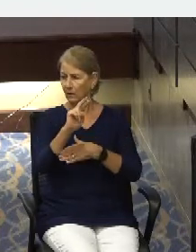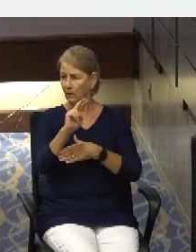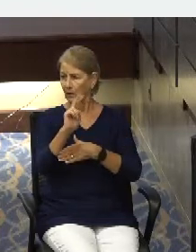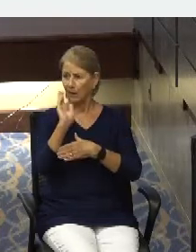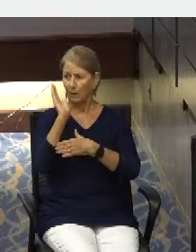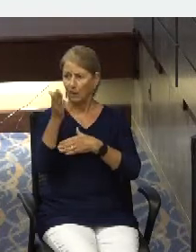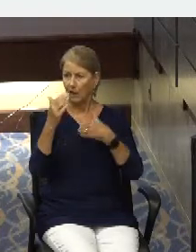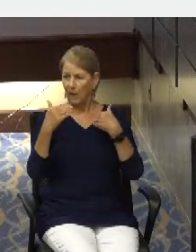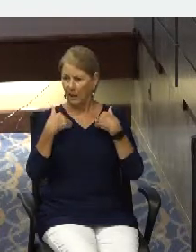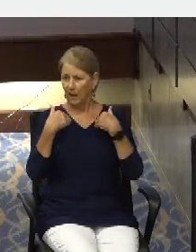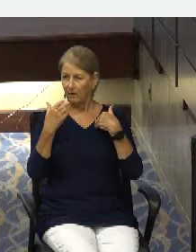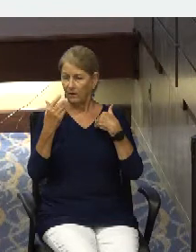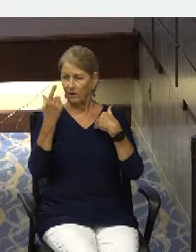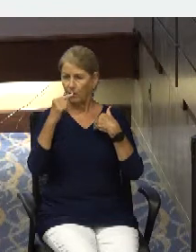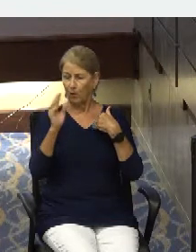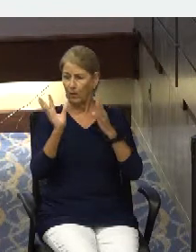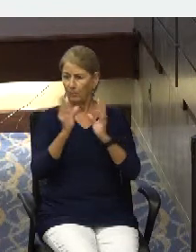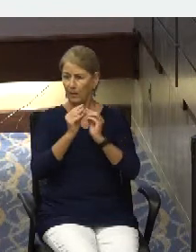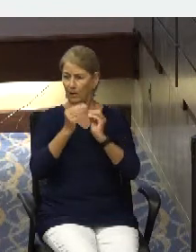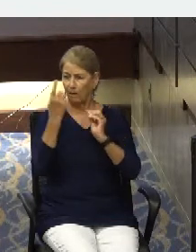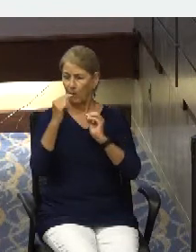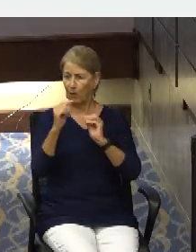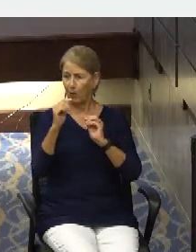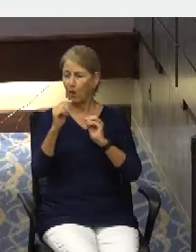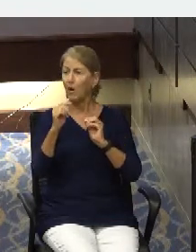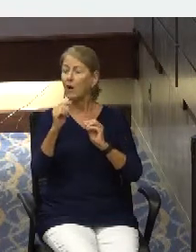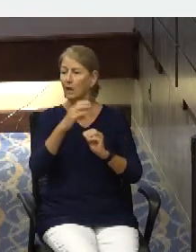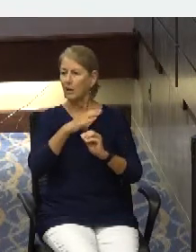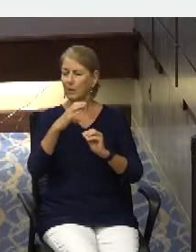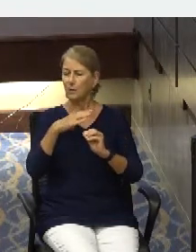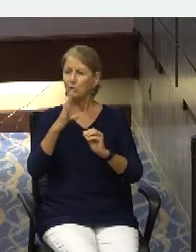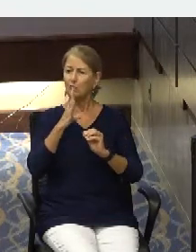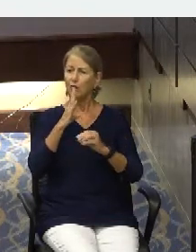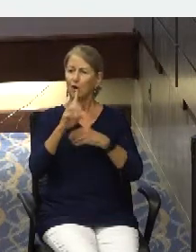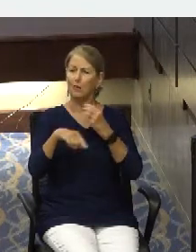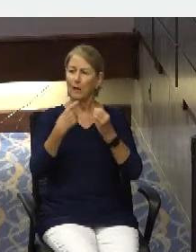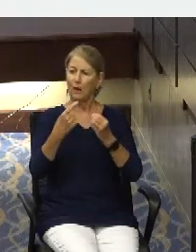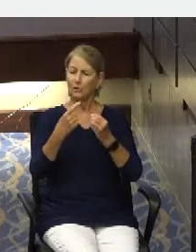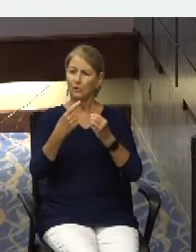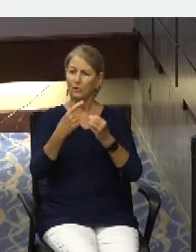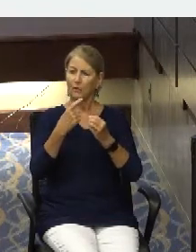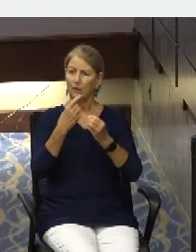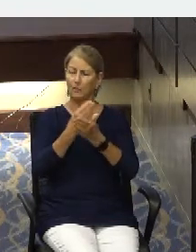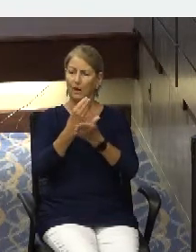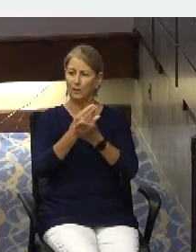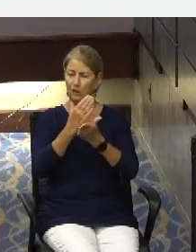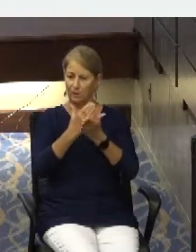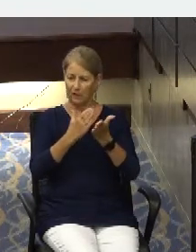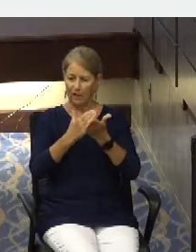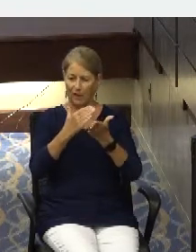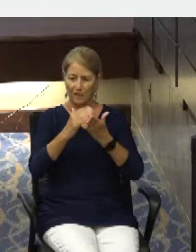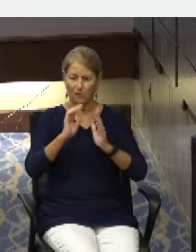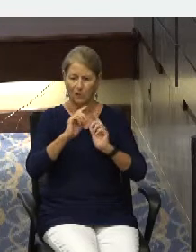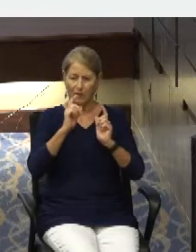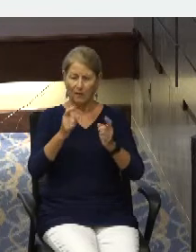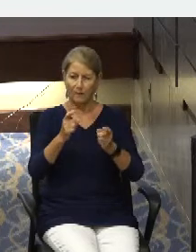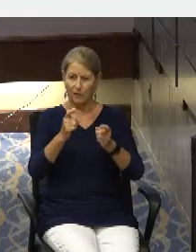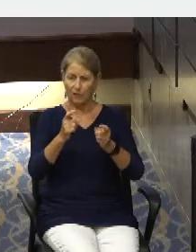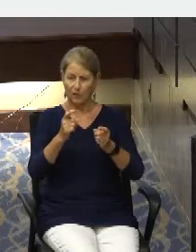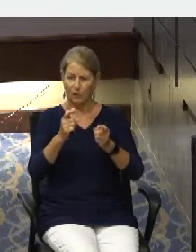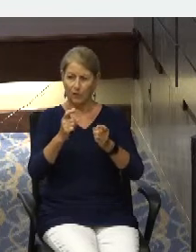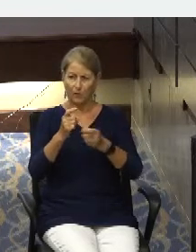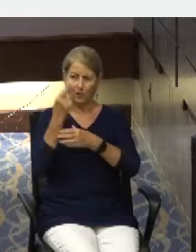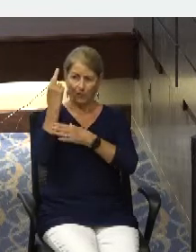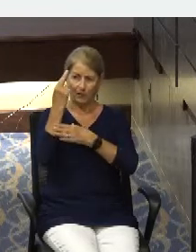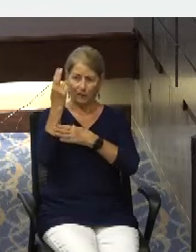meeting right after boards and commissions to talk about the budget requests and give you a preliminary glimpse into the